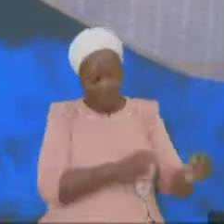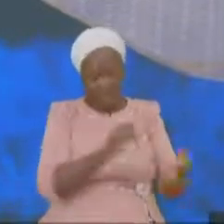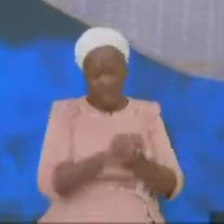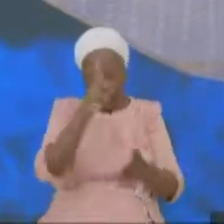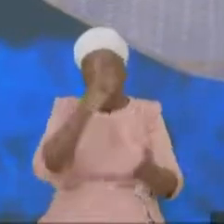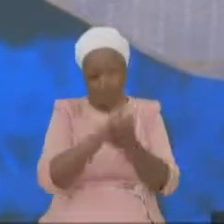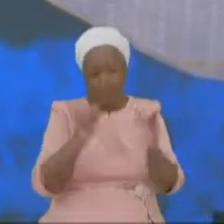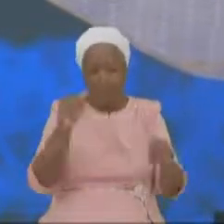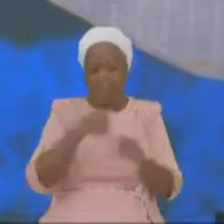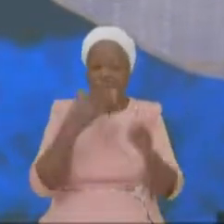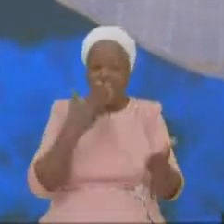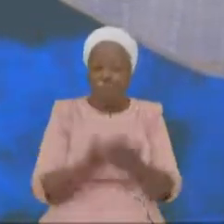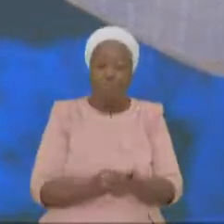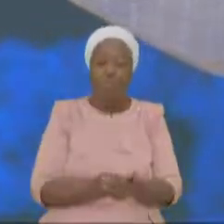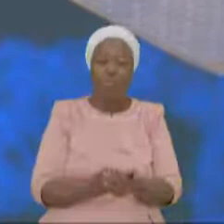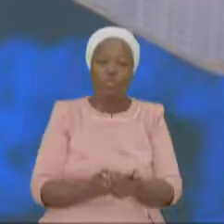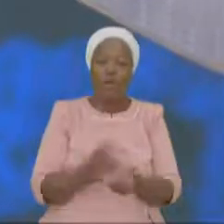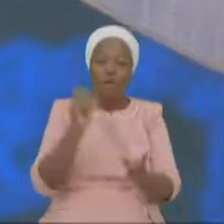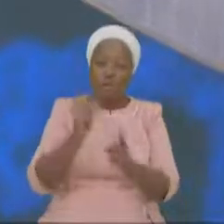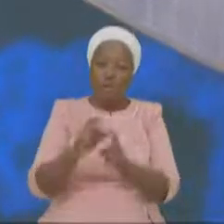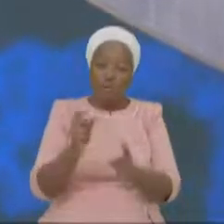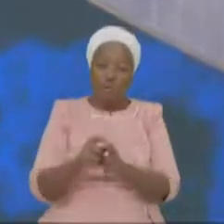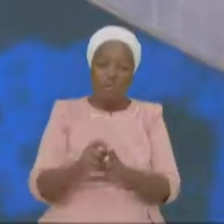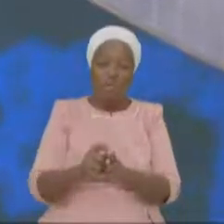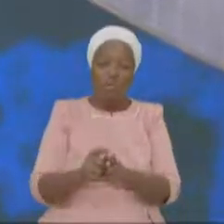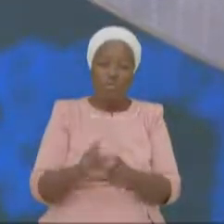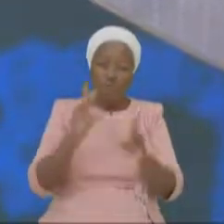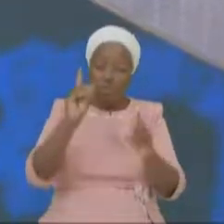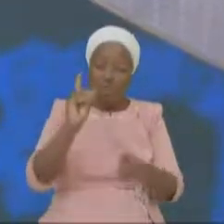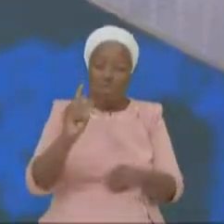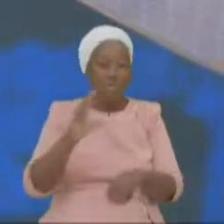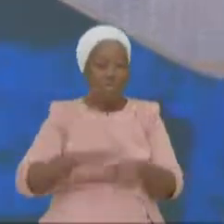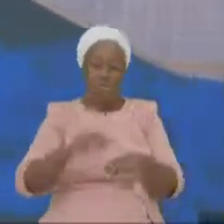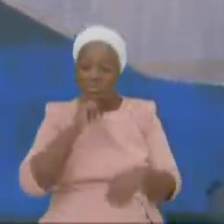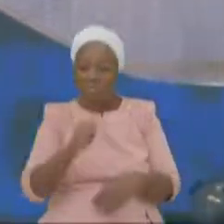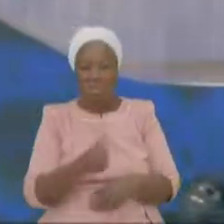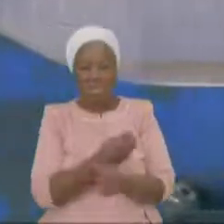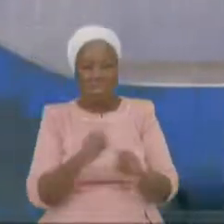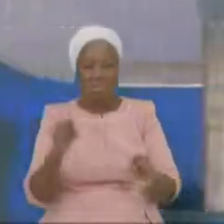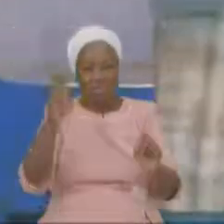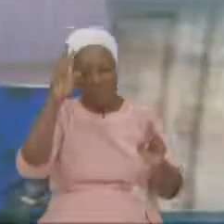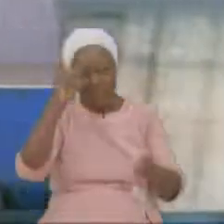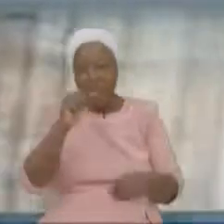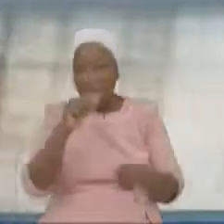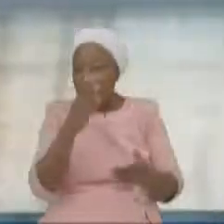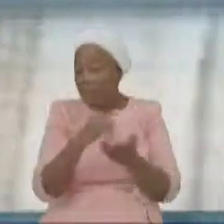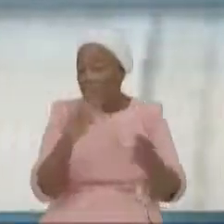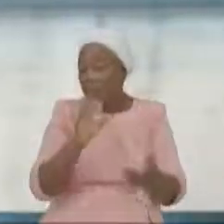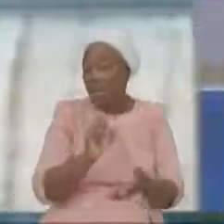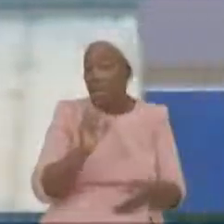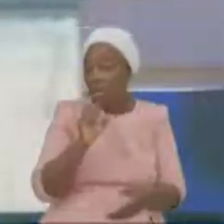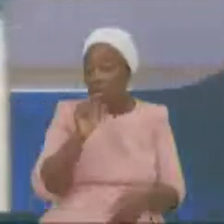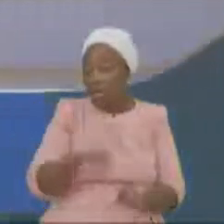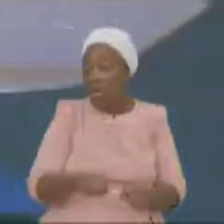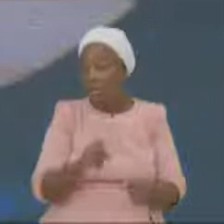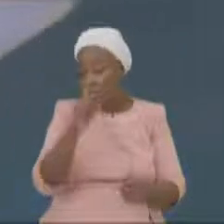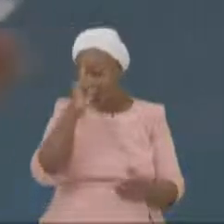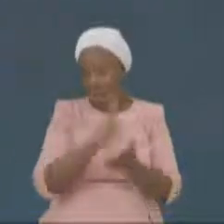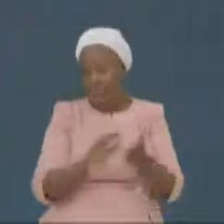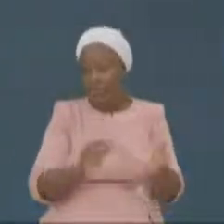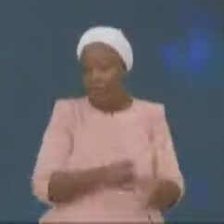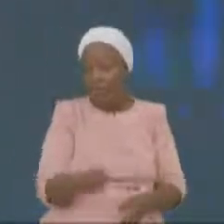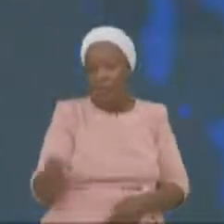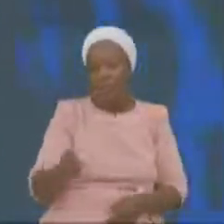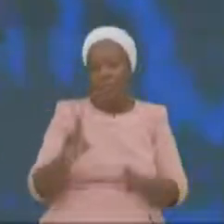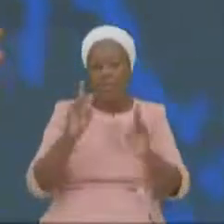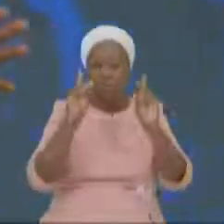good doctrine does not save him. Somebody can believe those doctrines,